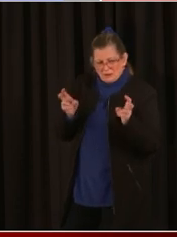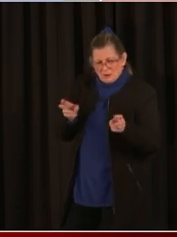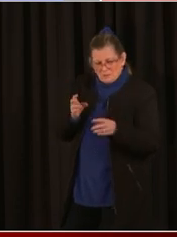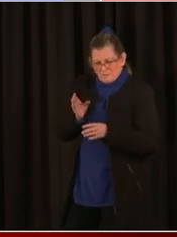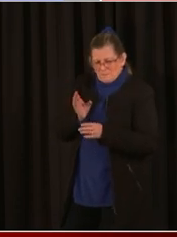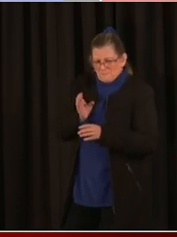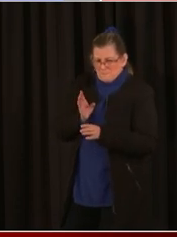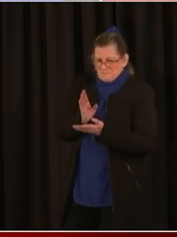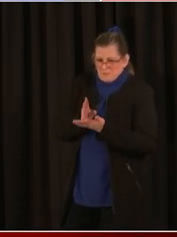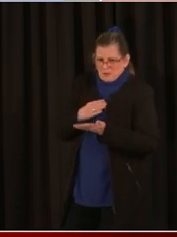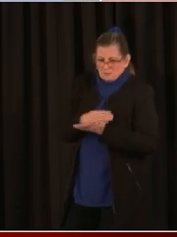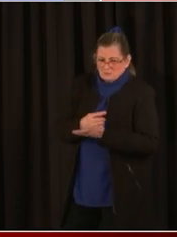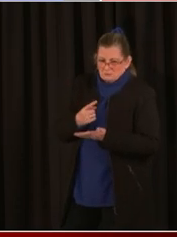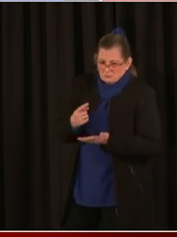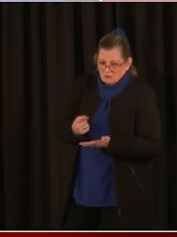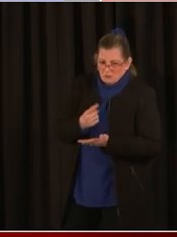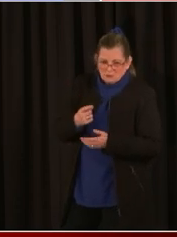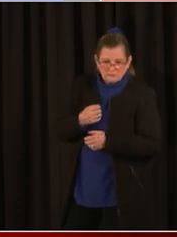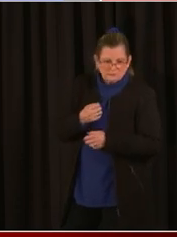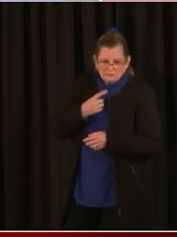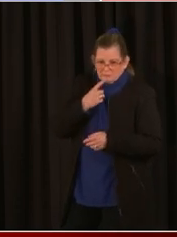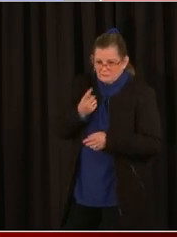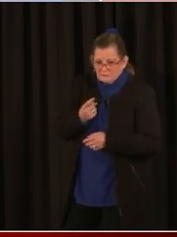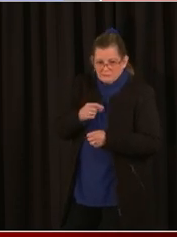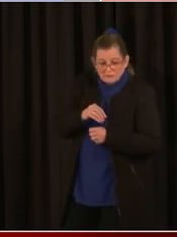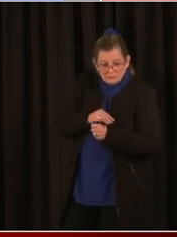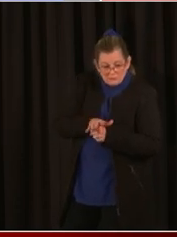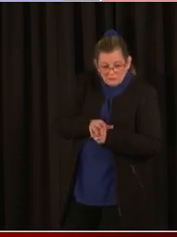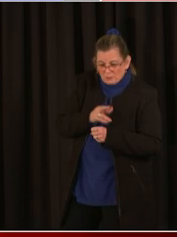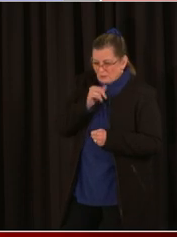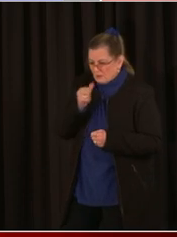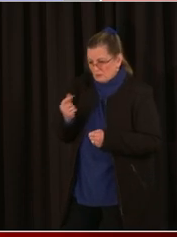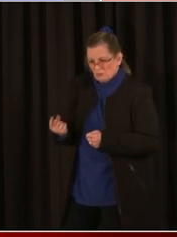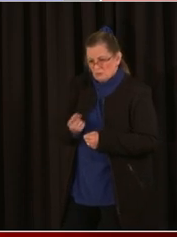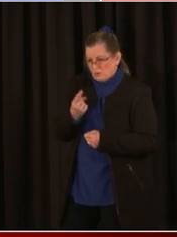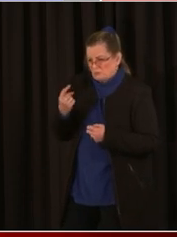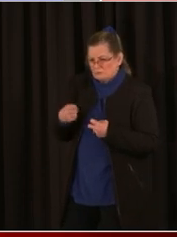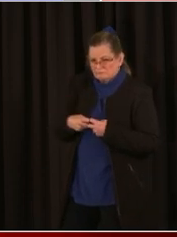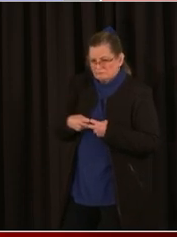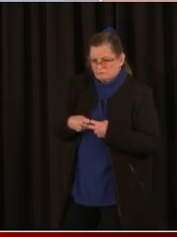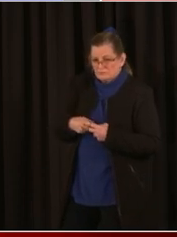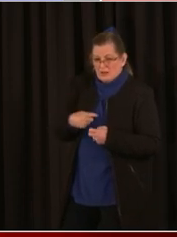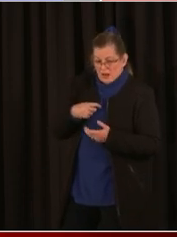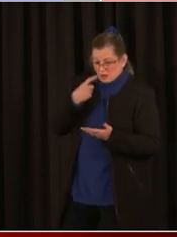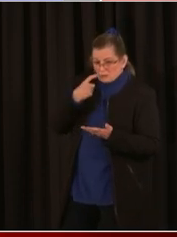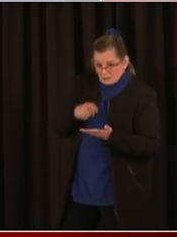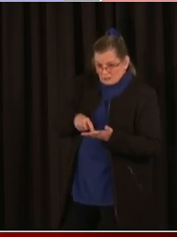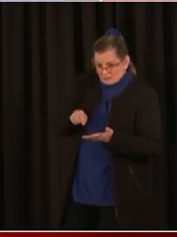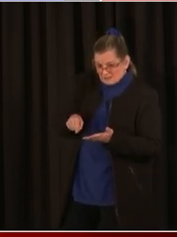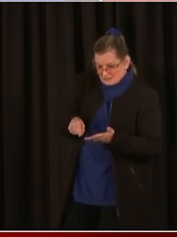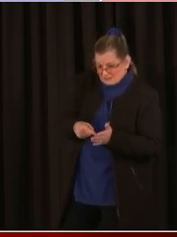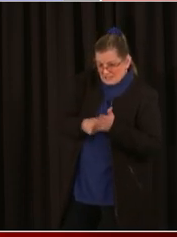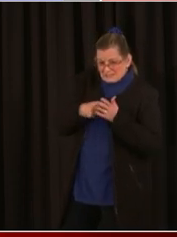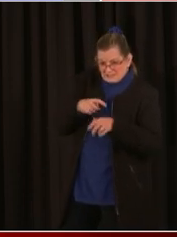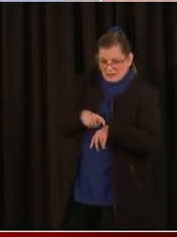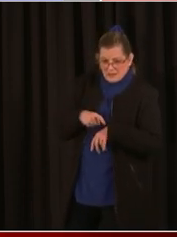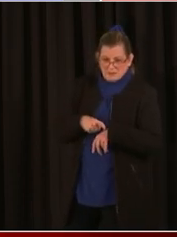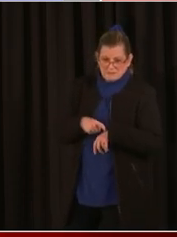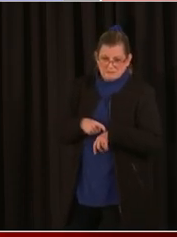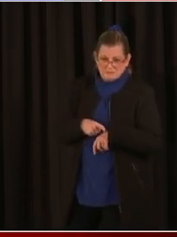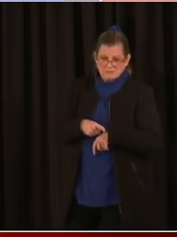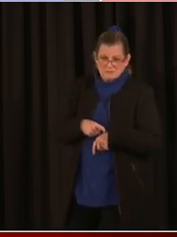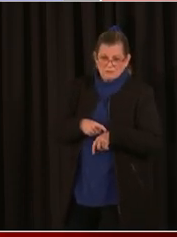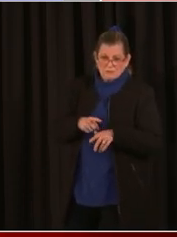an ever-present argument. I recognize that this would take time, and starting